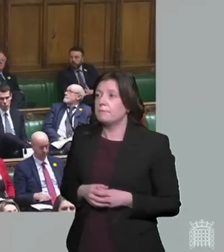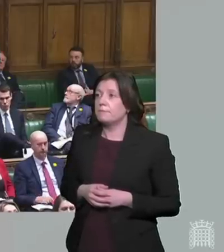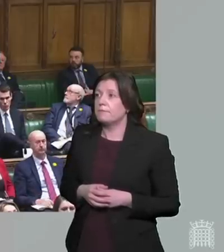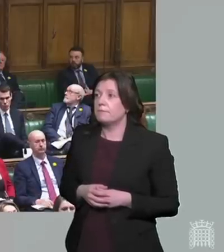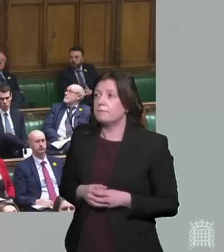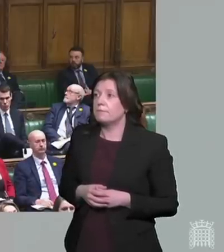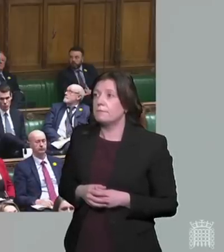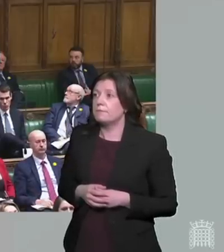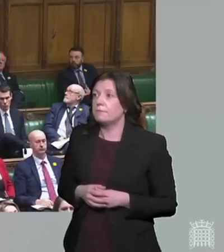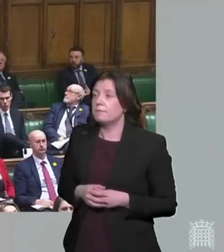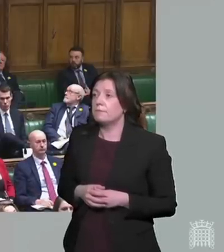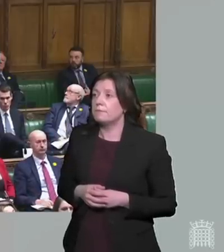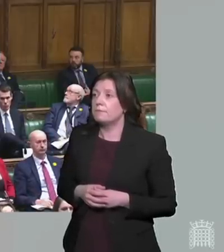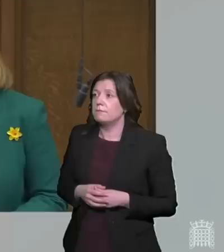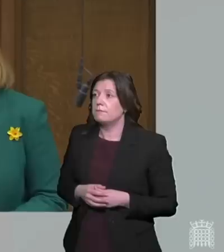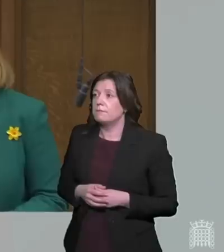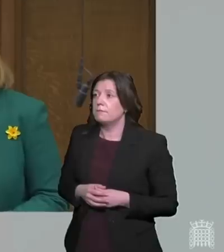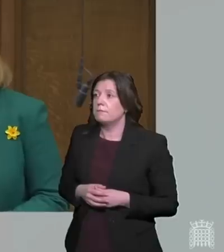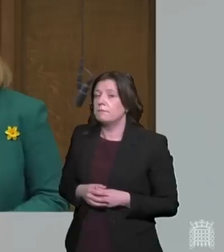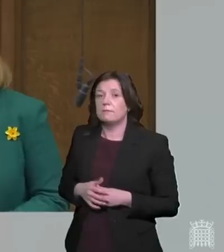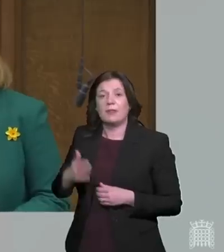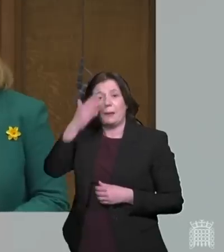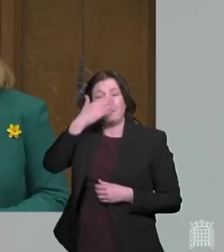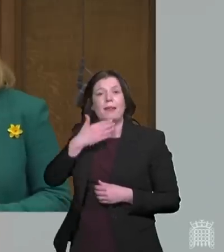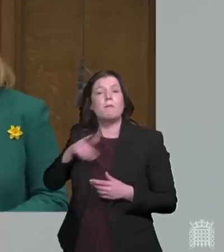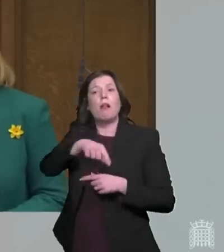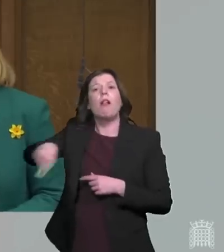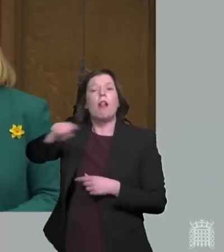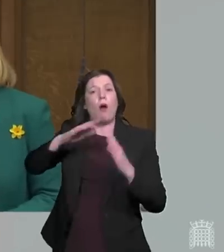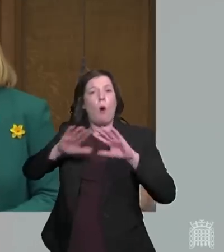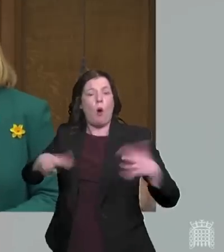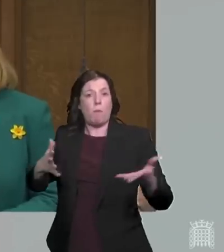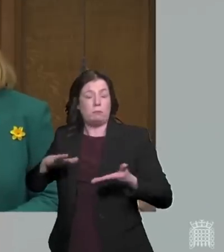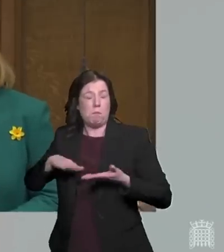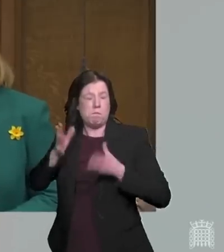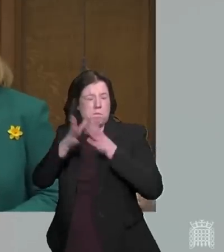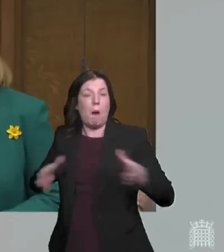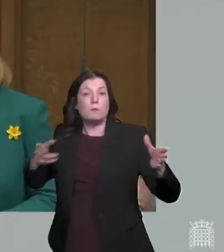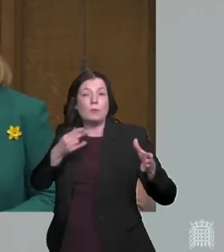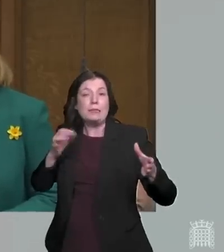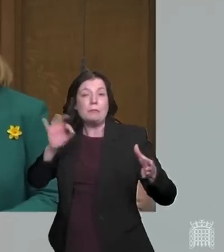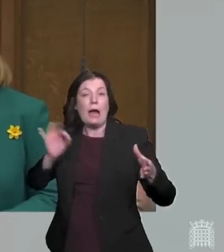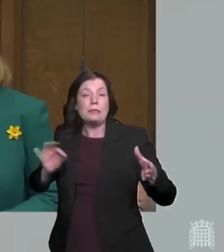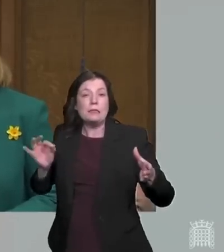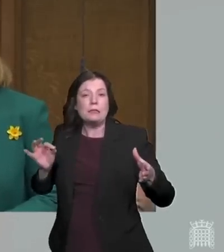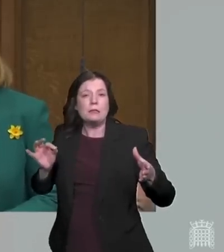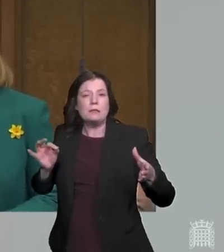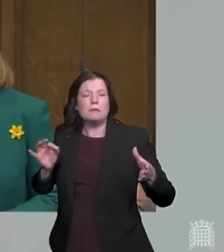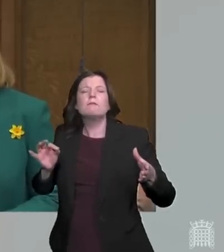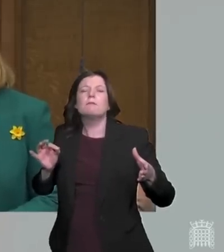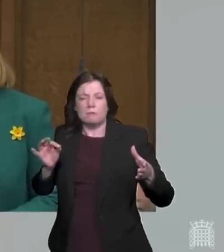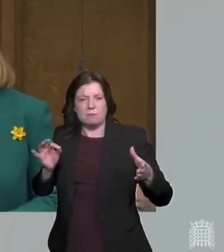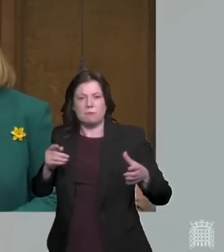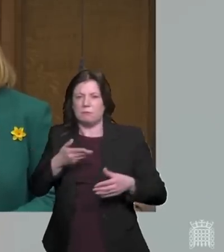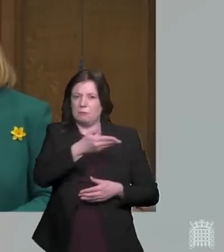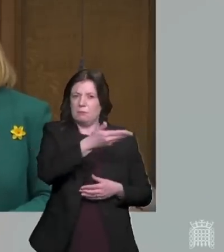a 26% increase in people sleeping rough. Meanwhile, a Conservative Party donor